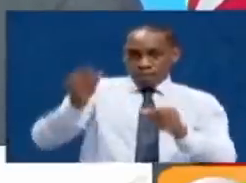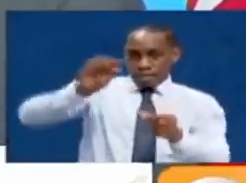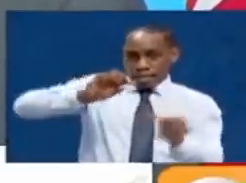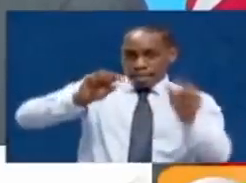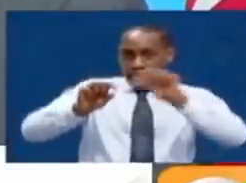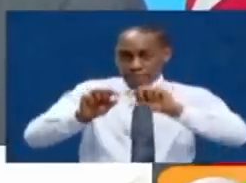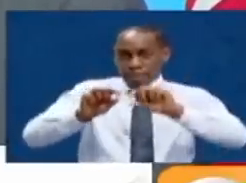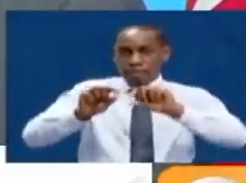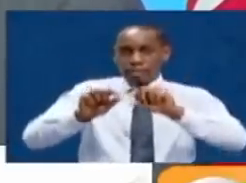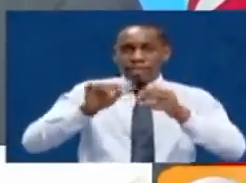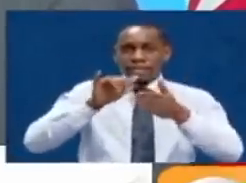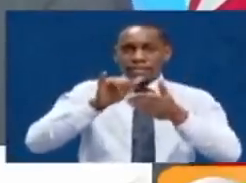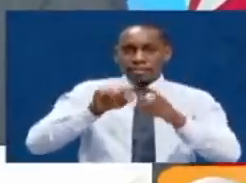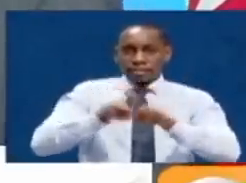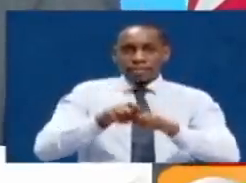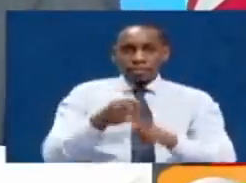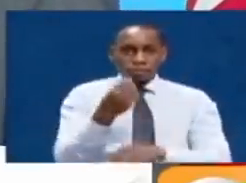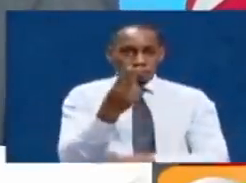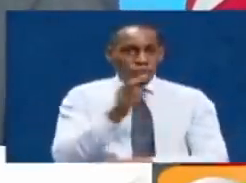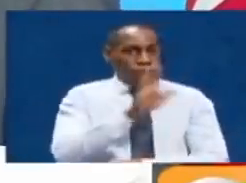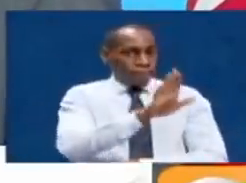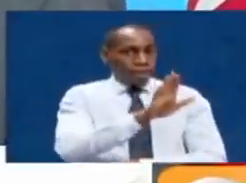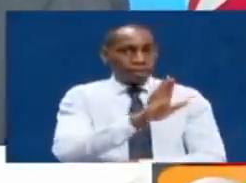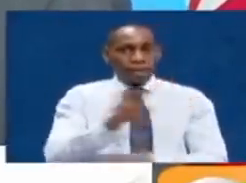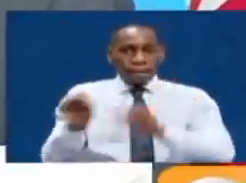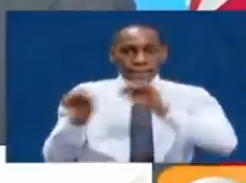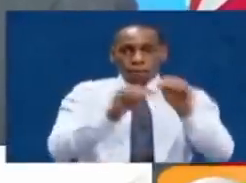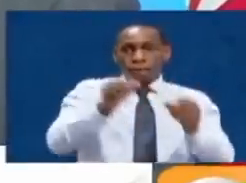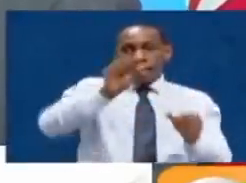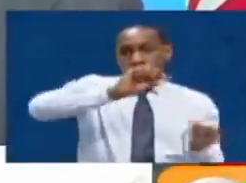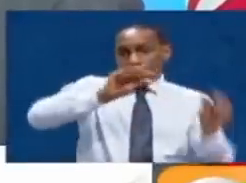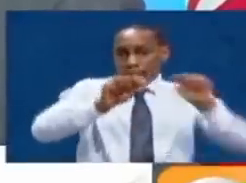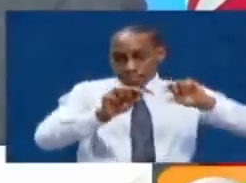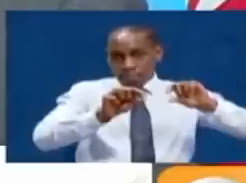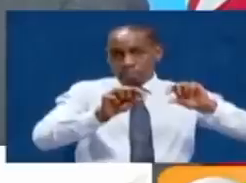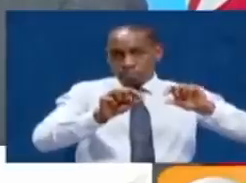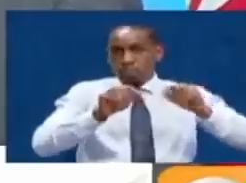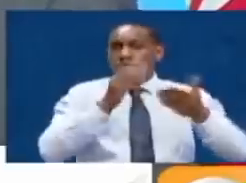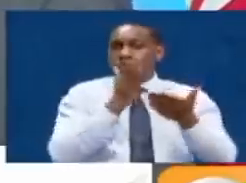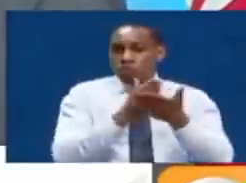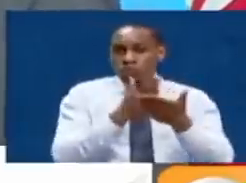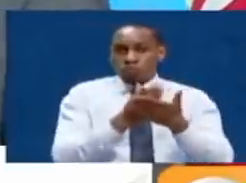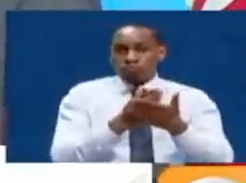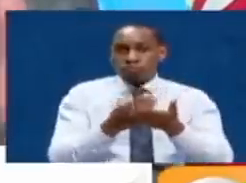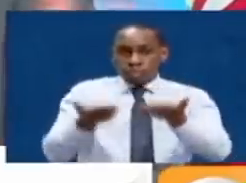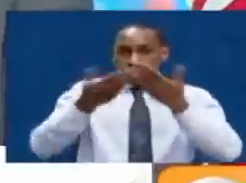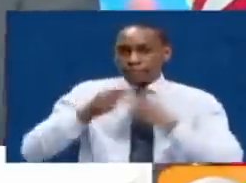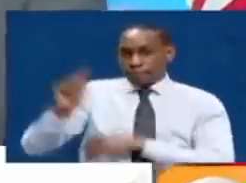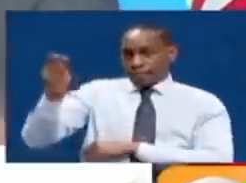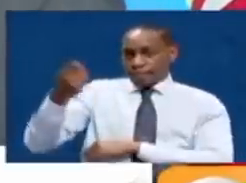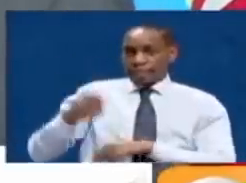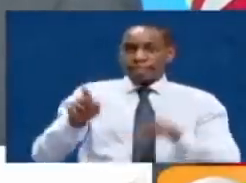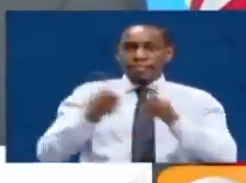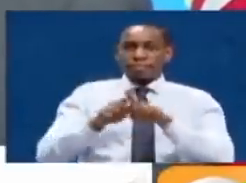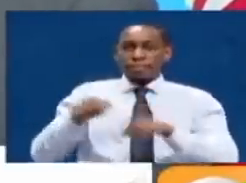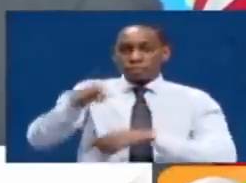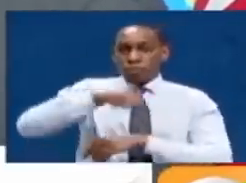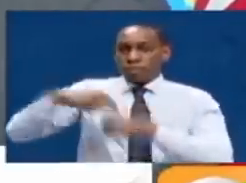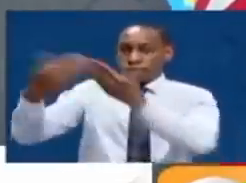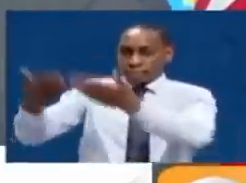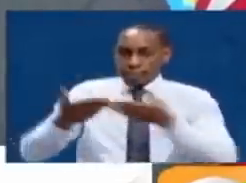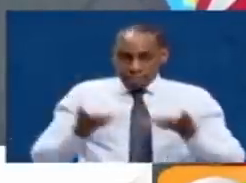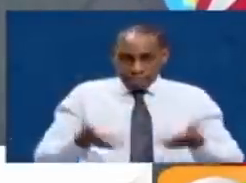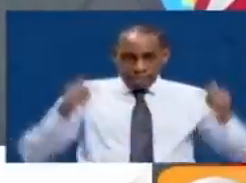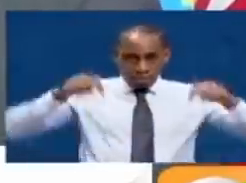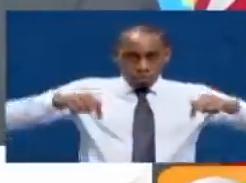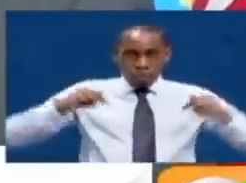laboratories, and out of those, 2 of those mobile labs have actually come to Kenya, and it's what we will be receiving here